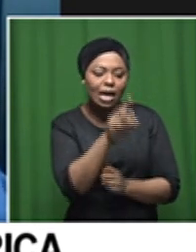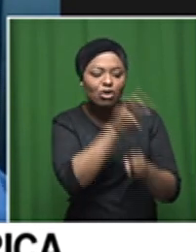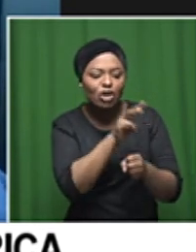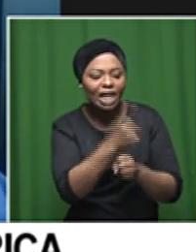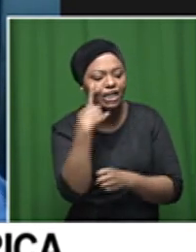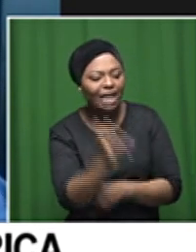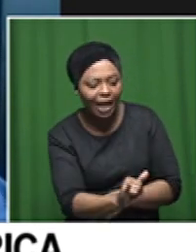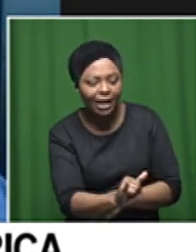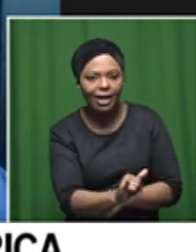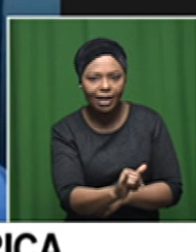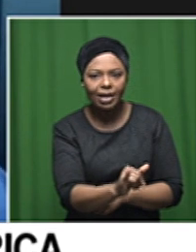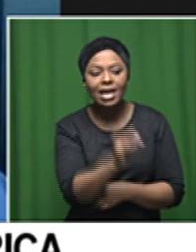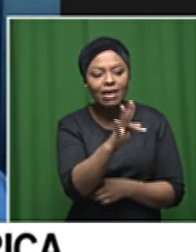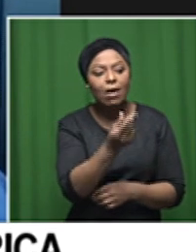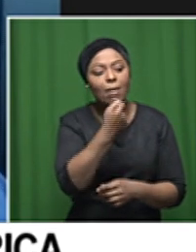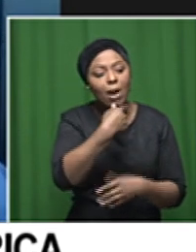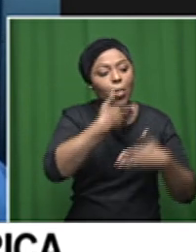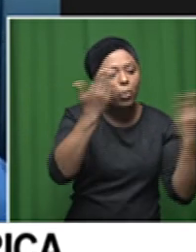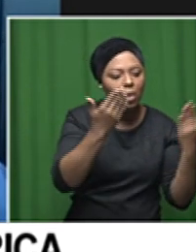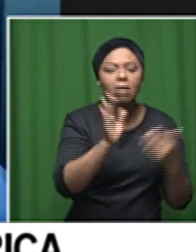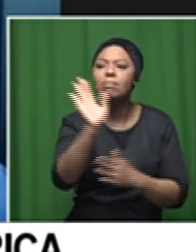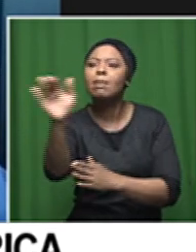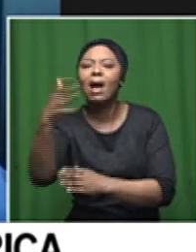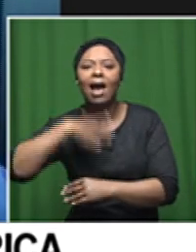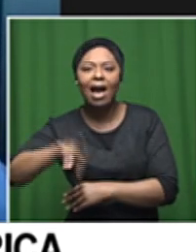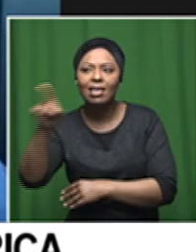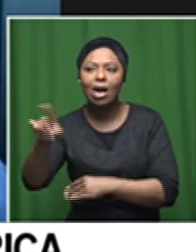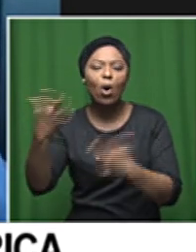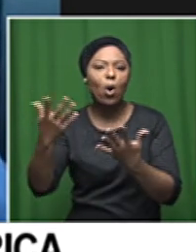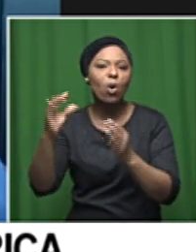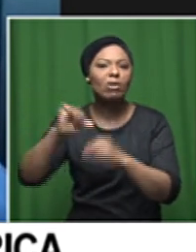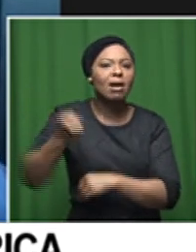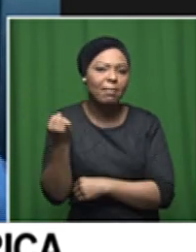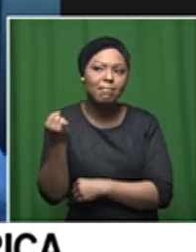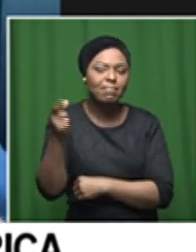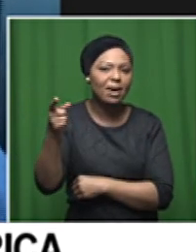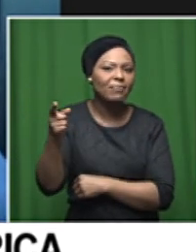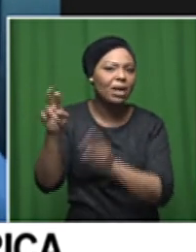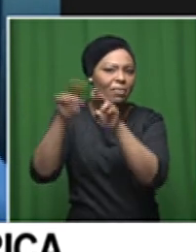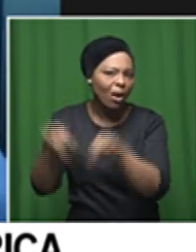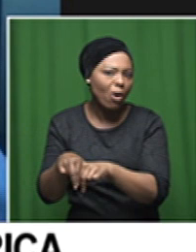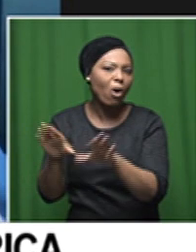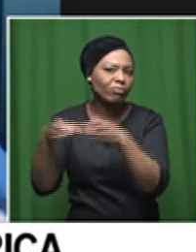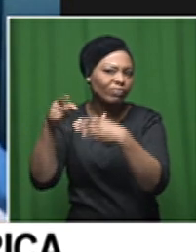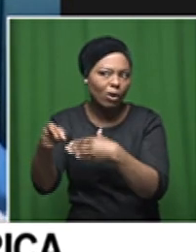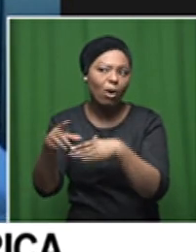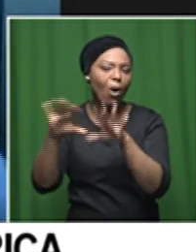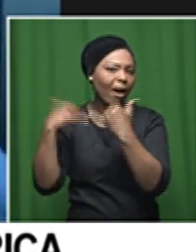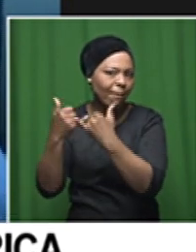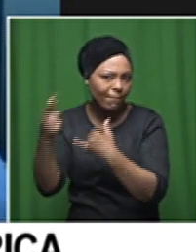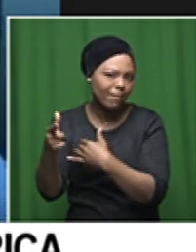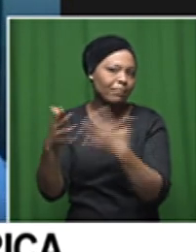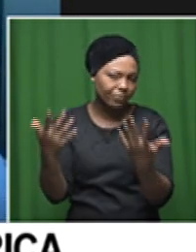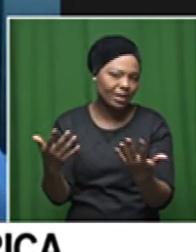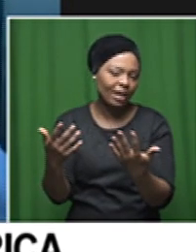the nearest facilities, secondly, with the sub-district, or thirdly, with the district, and then fourthly, with the